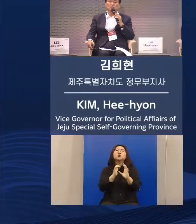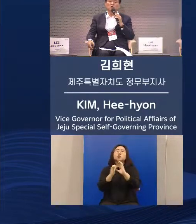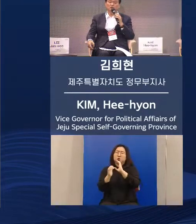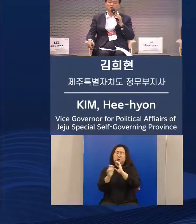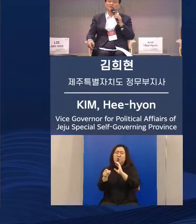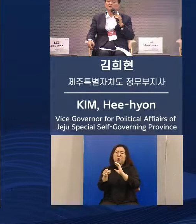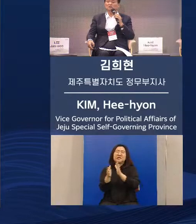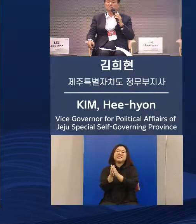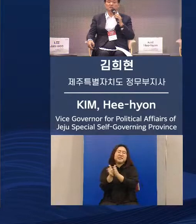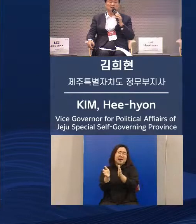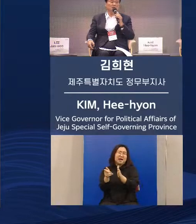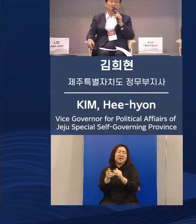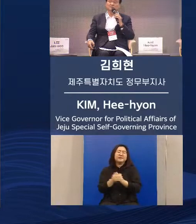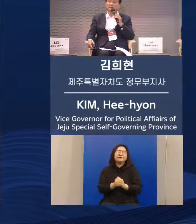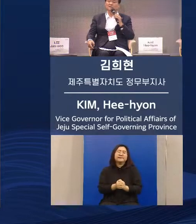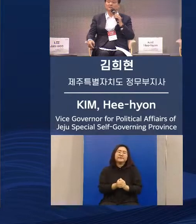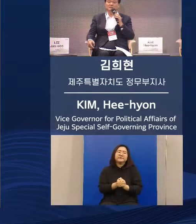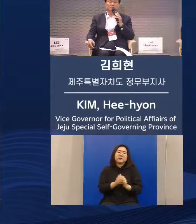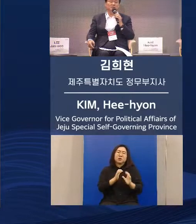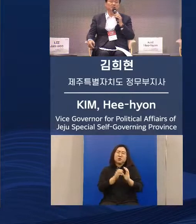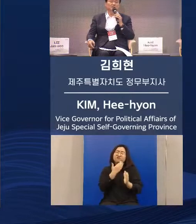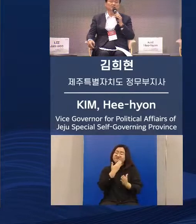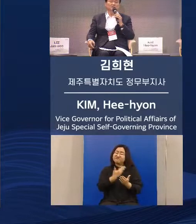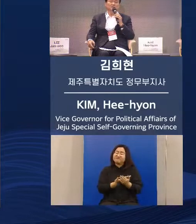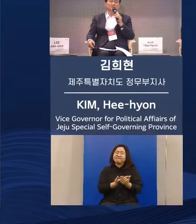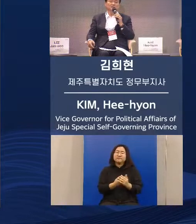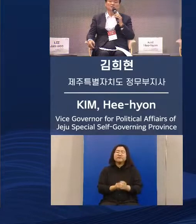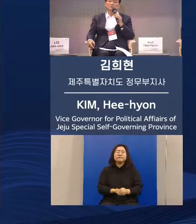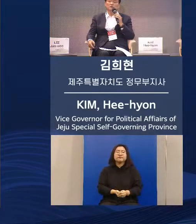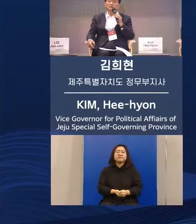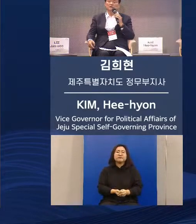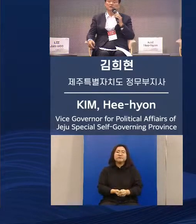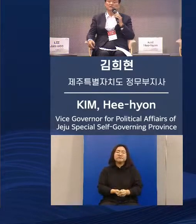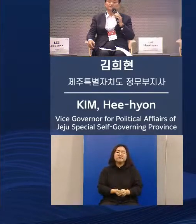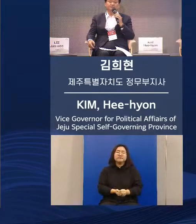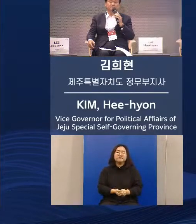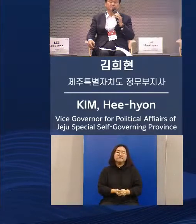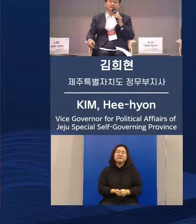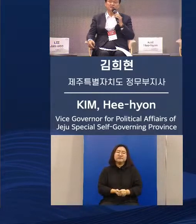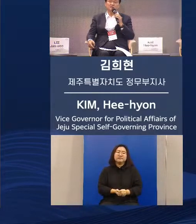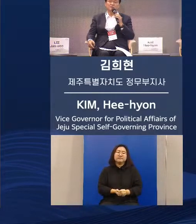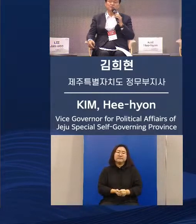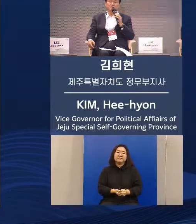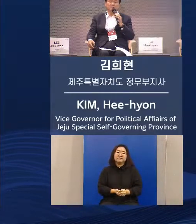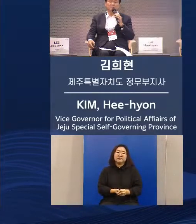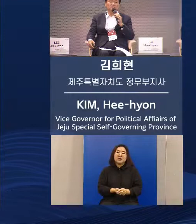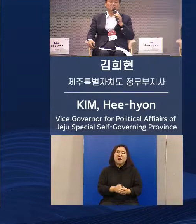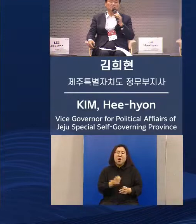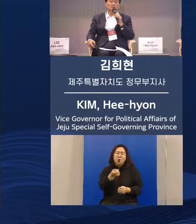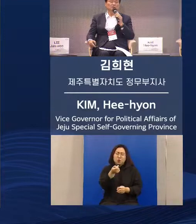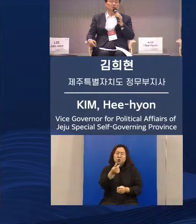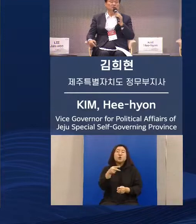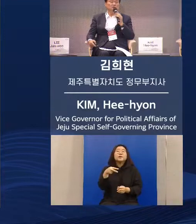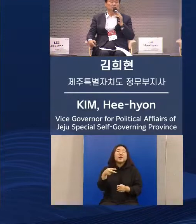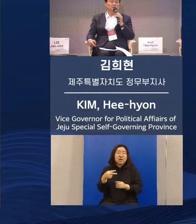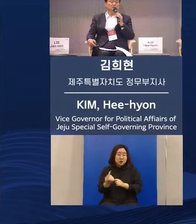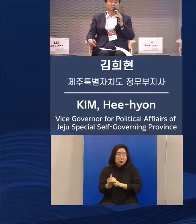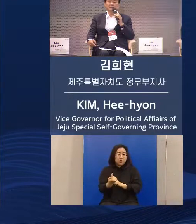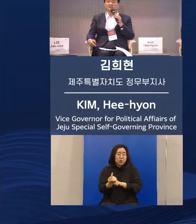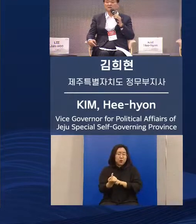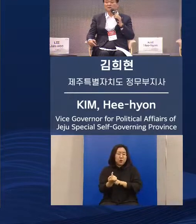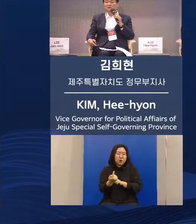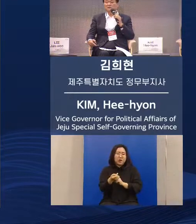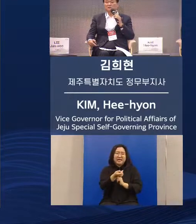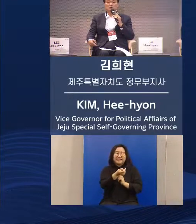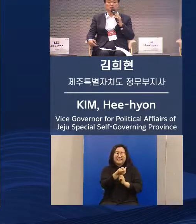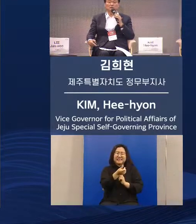A philosopher called Nicholas Ruhlmann from Germany once said that humans start their relations with communications. and repeat